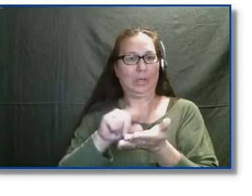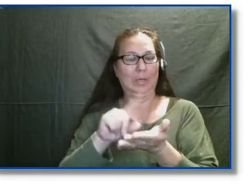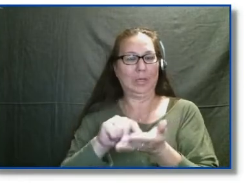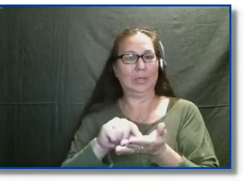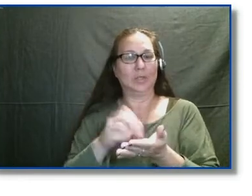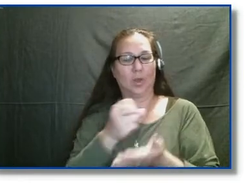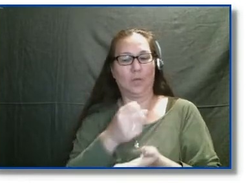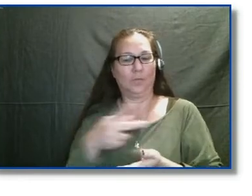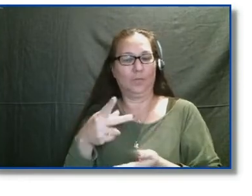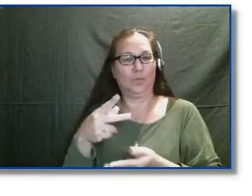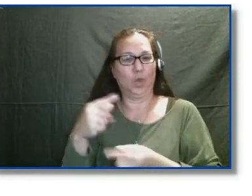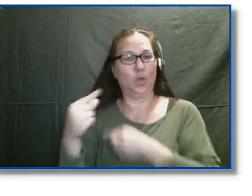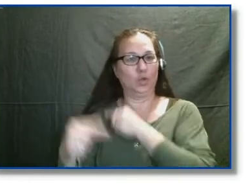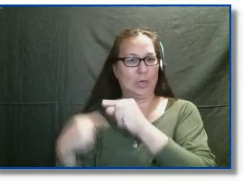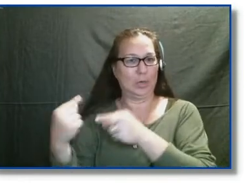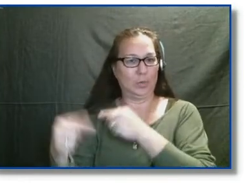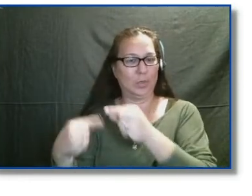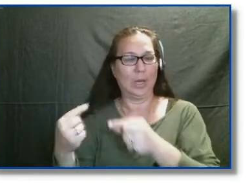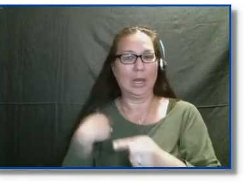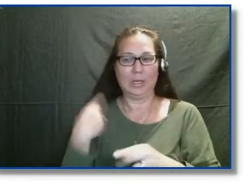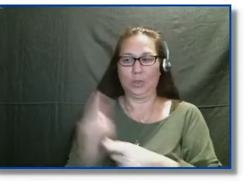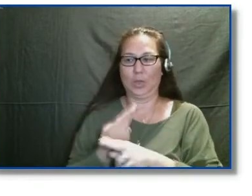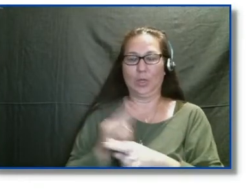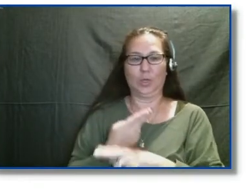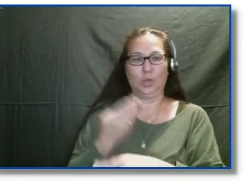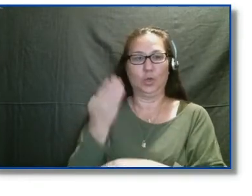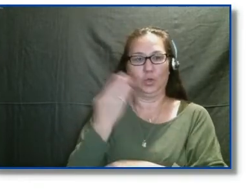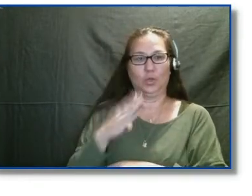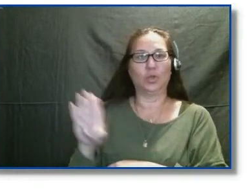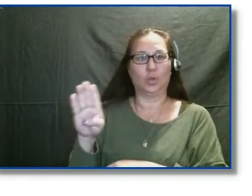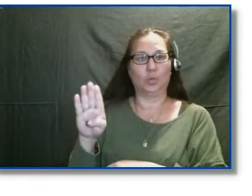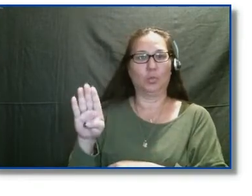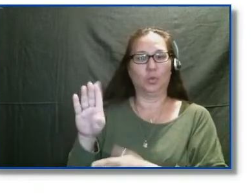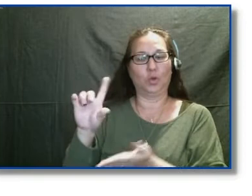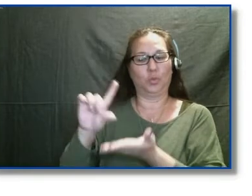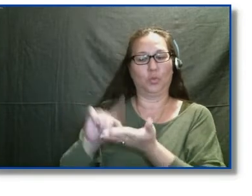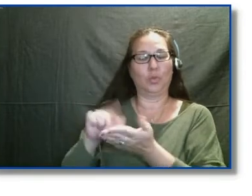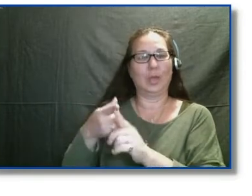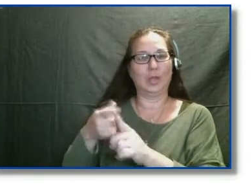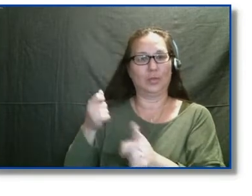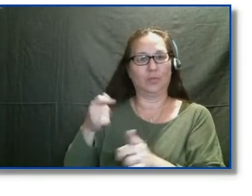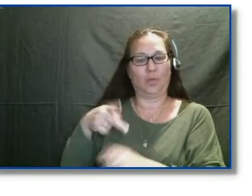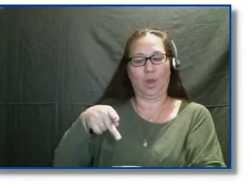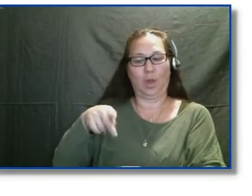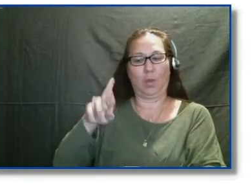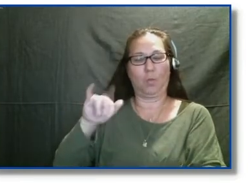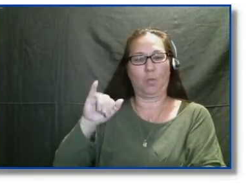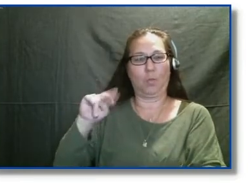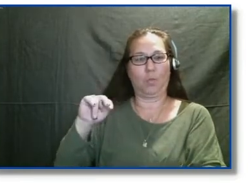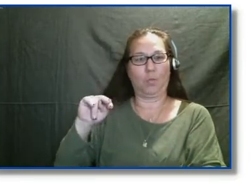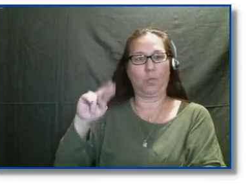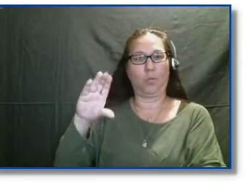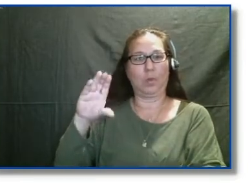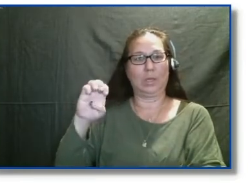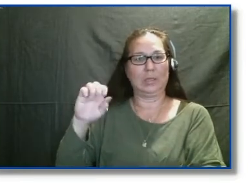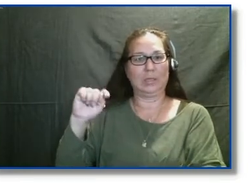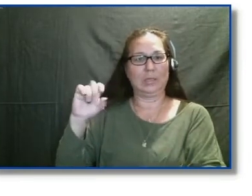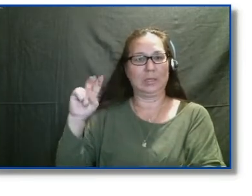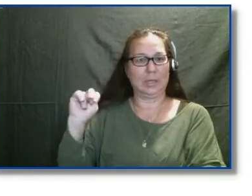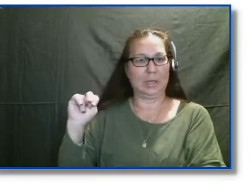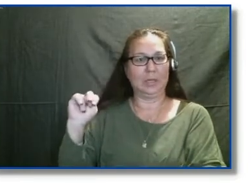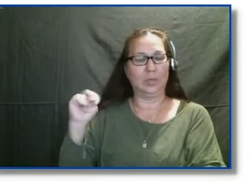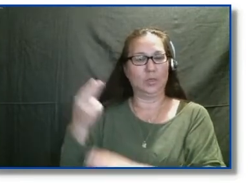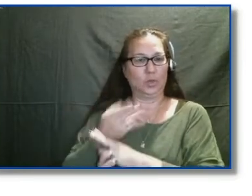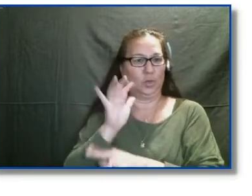generations, and I used the blueprints from Princeton Archive to create this lenticular print that